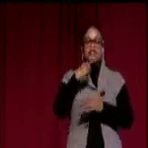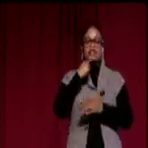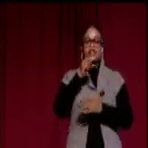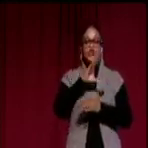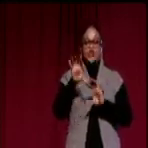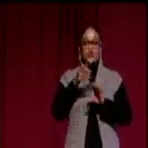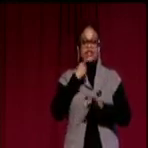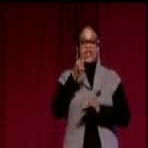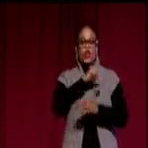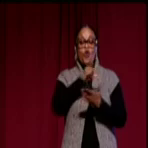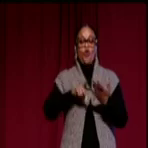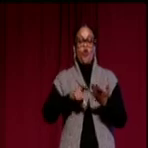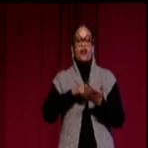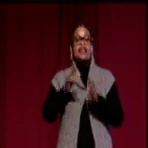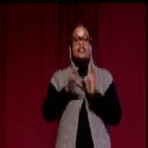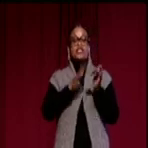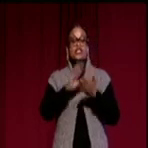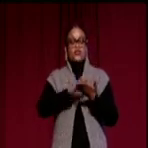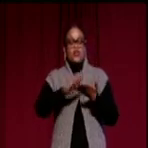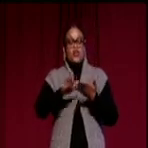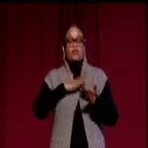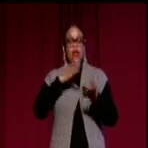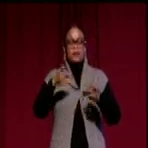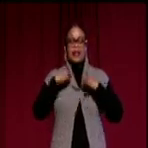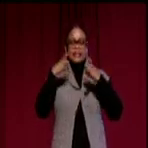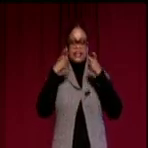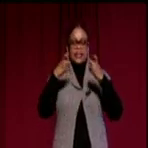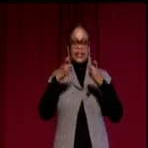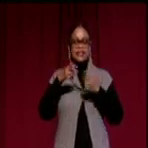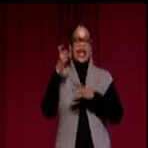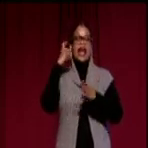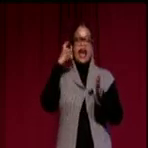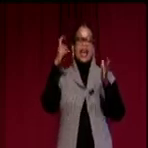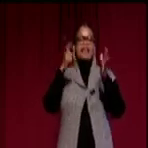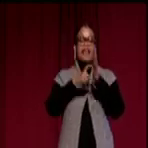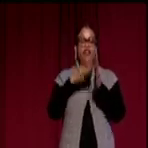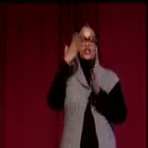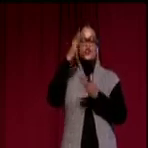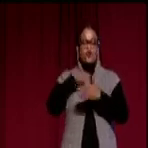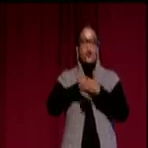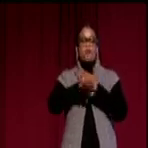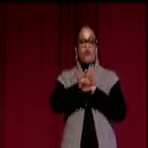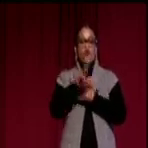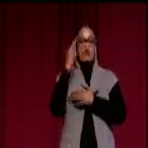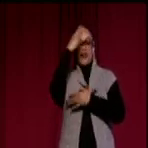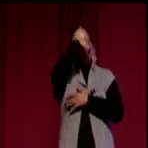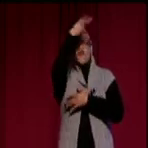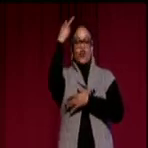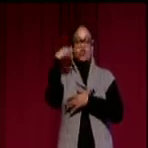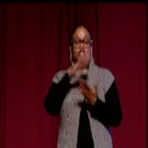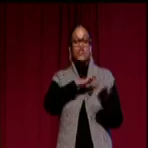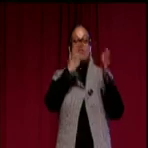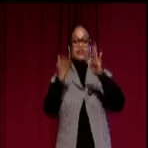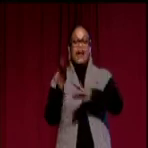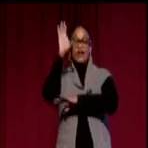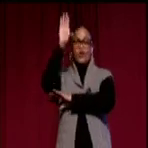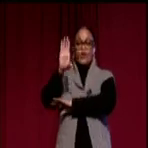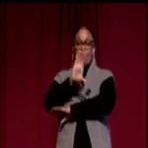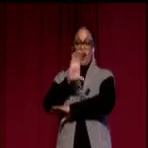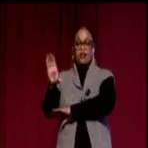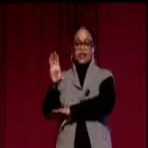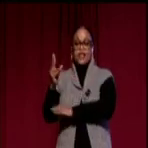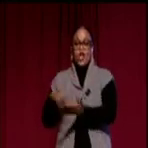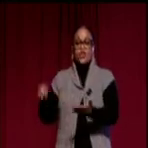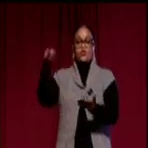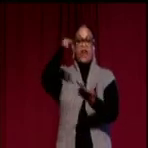Lord Jesus, forgive me of all of my sins. I acknowledge that you are born of a virgin. You died on the cross. You